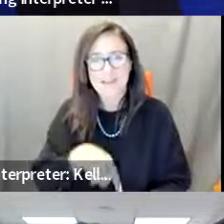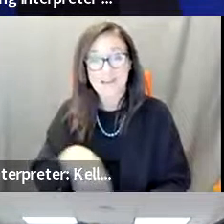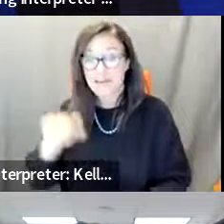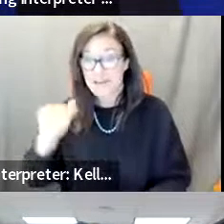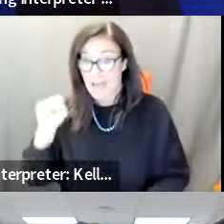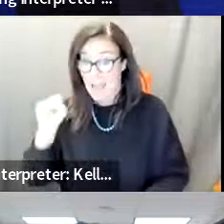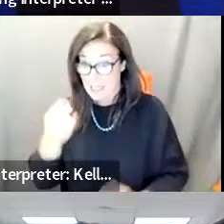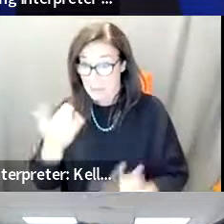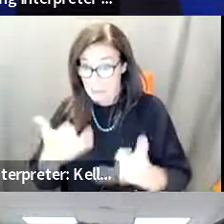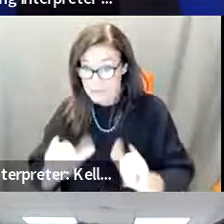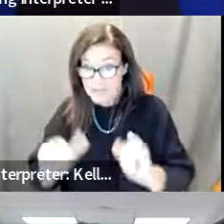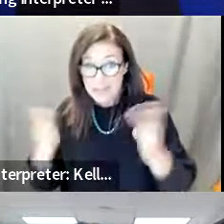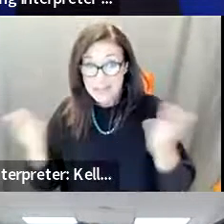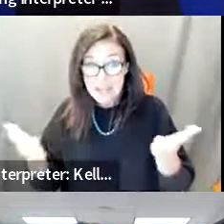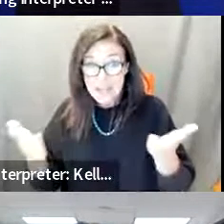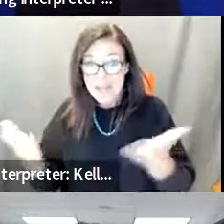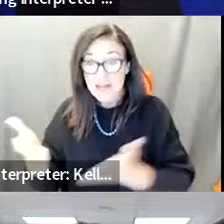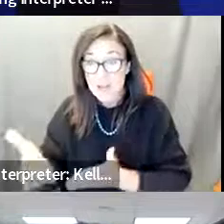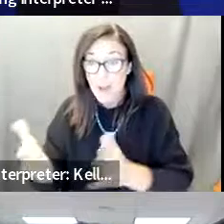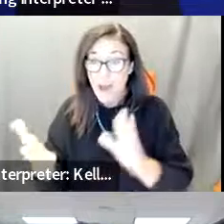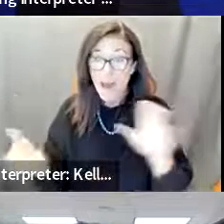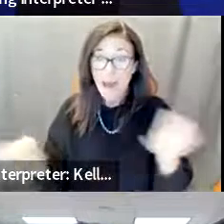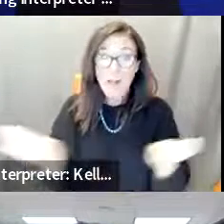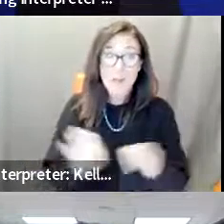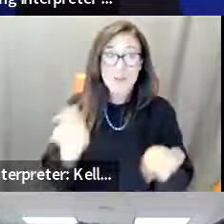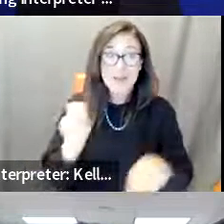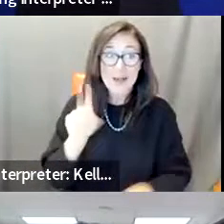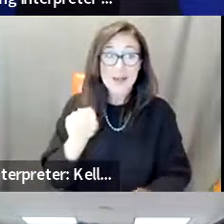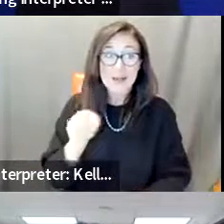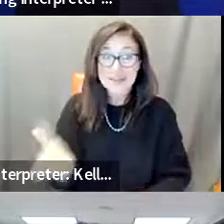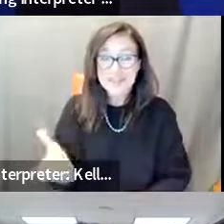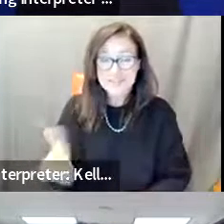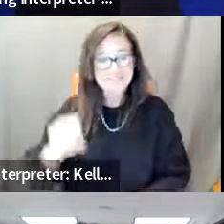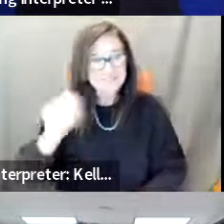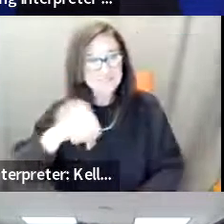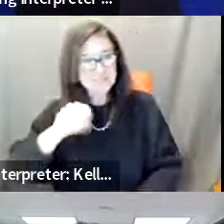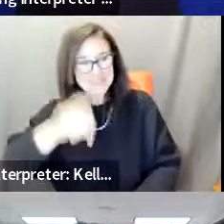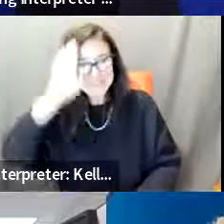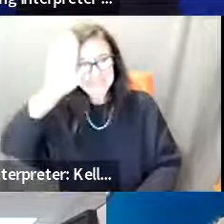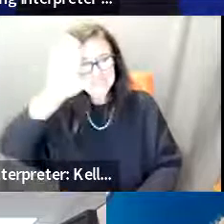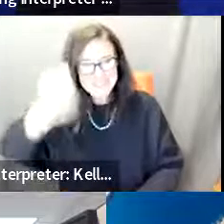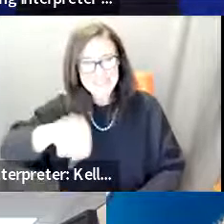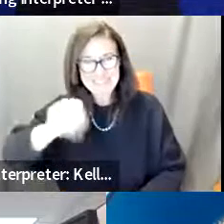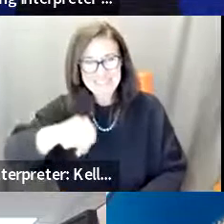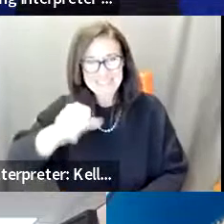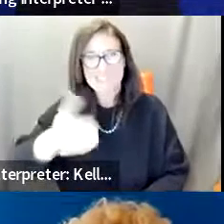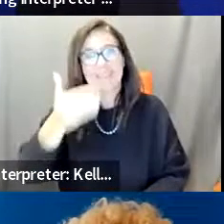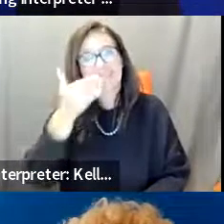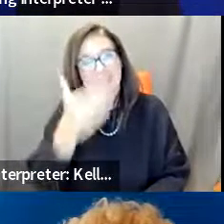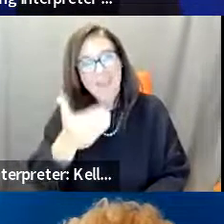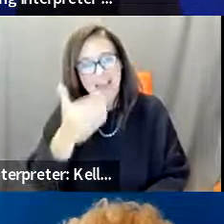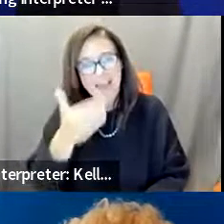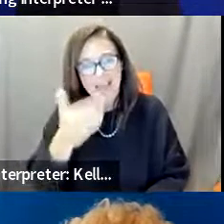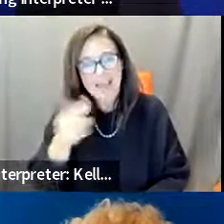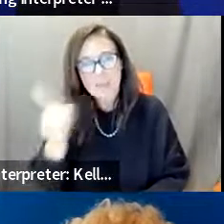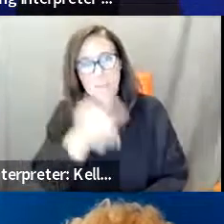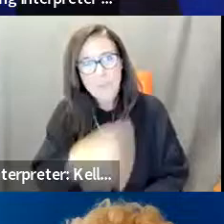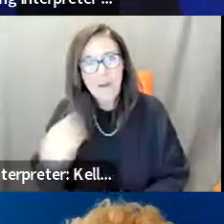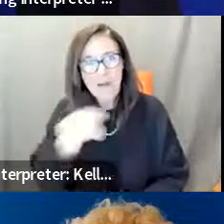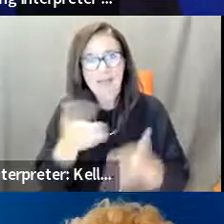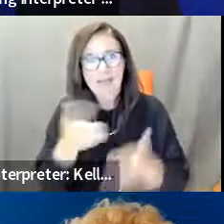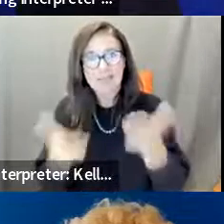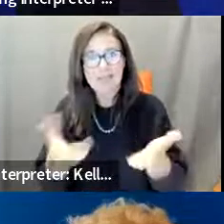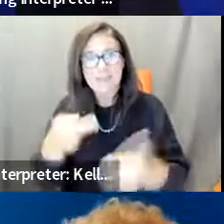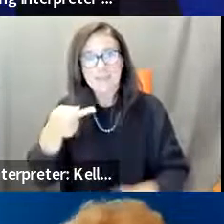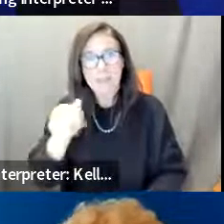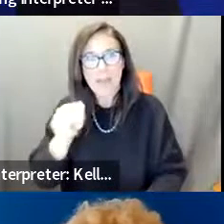you're still here, if you want to come back on to sign us out. Yeah. Yes, of course. Thank you all so much. This was